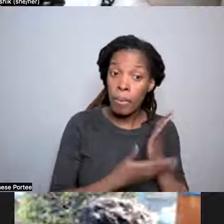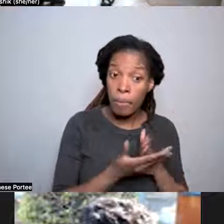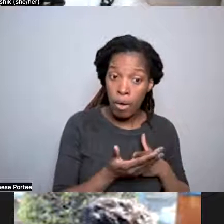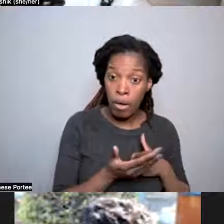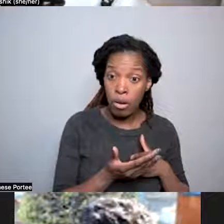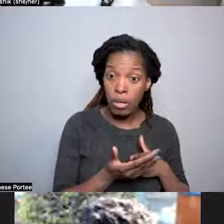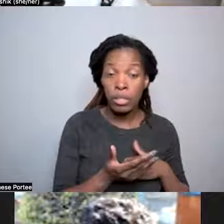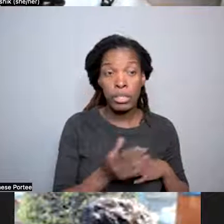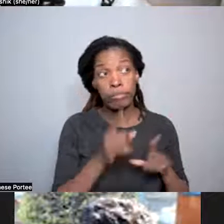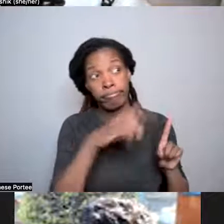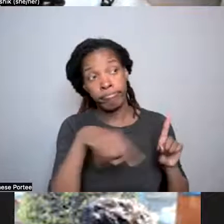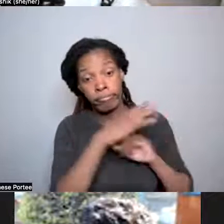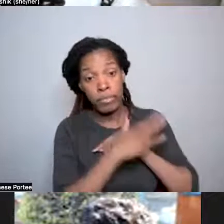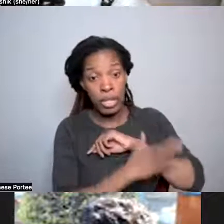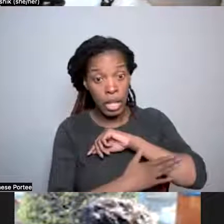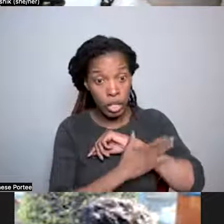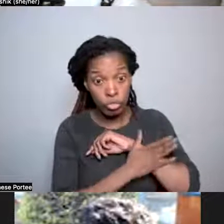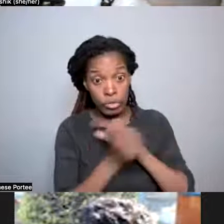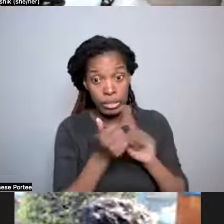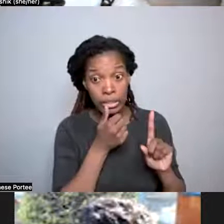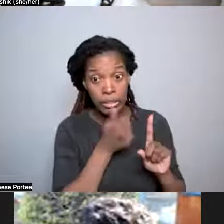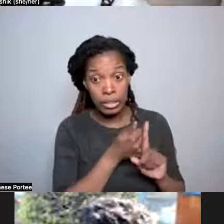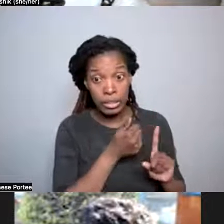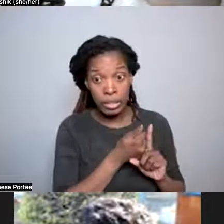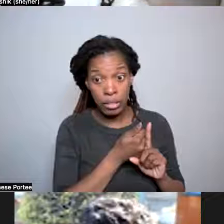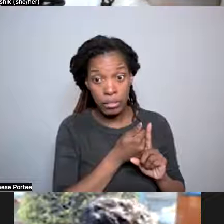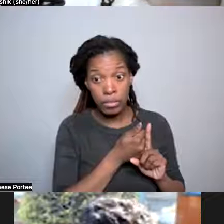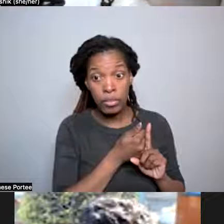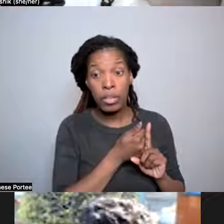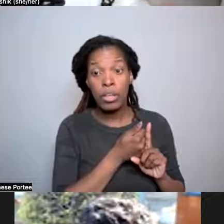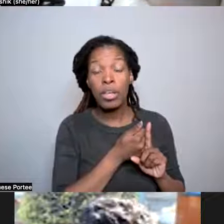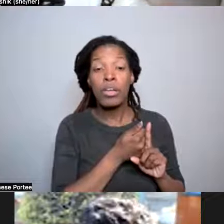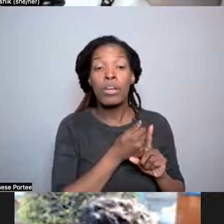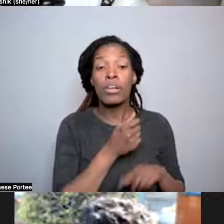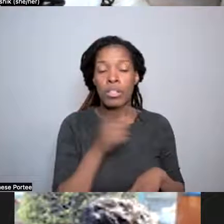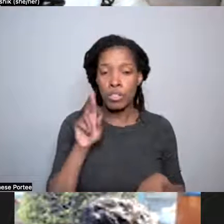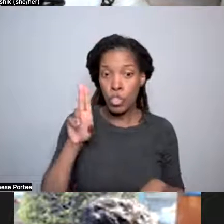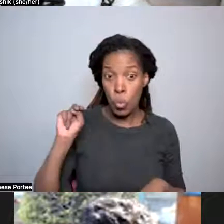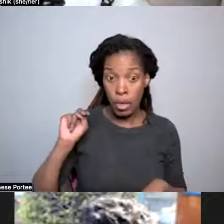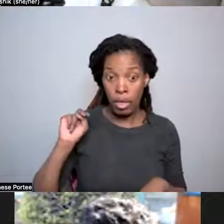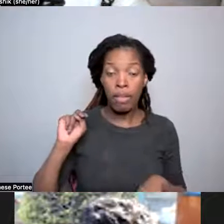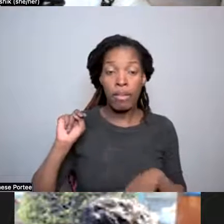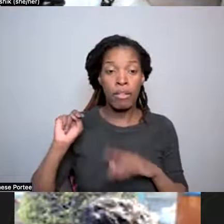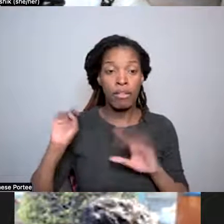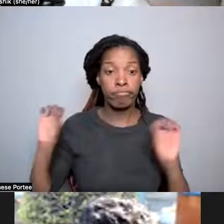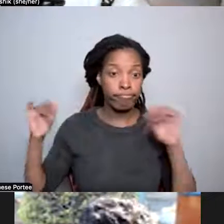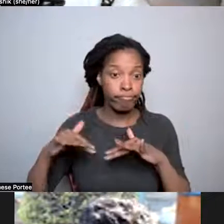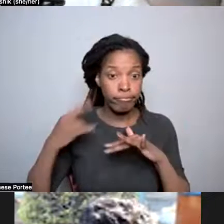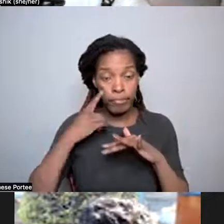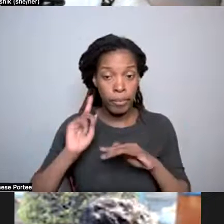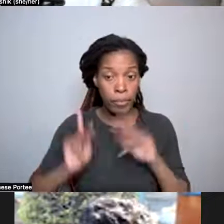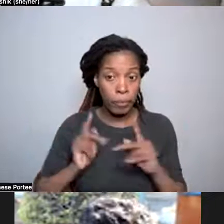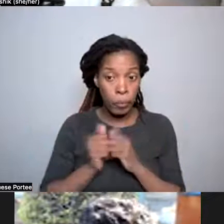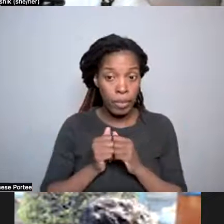my country ratified the UN Convention for People with Disabilities, we have noticed that it's